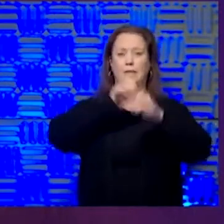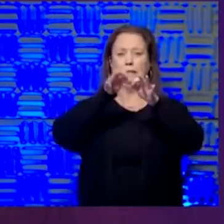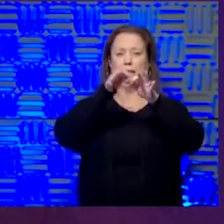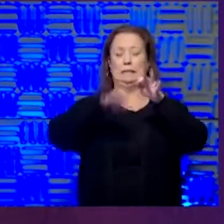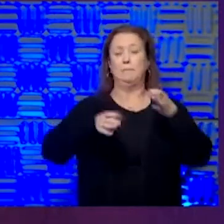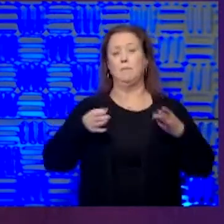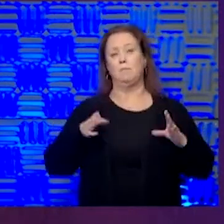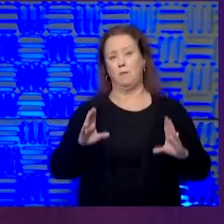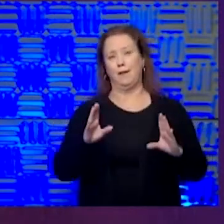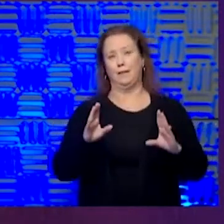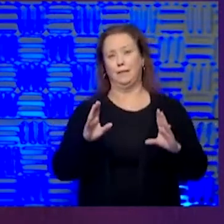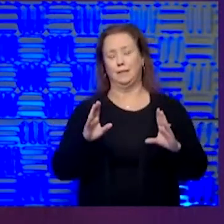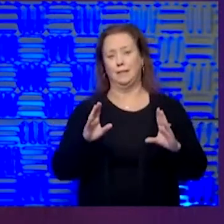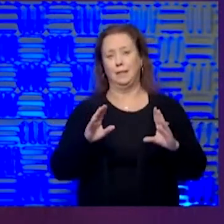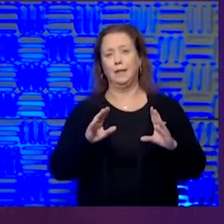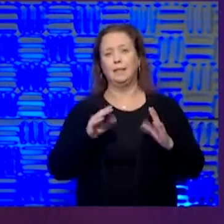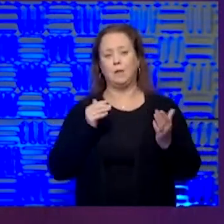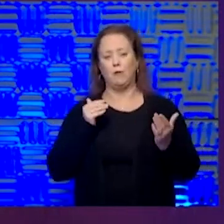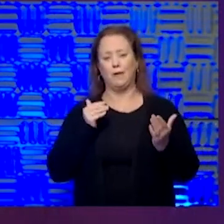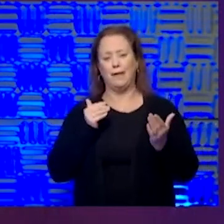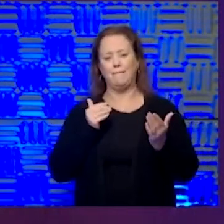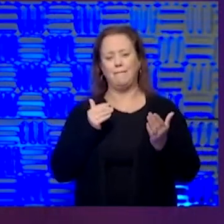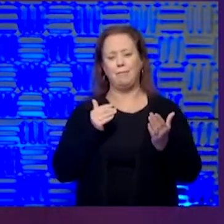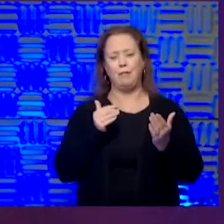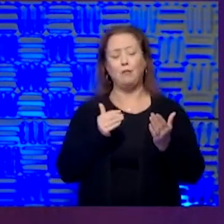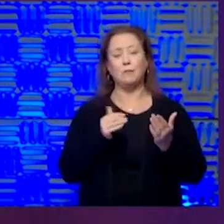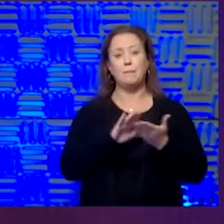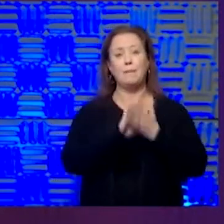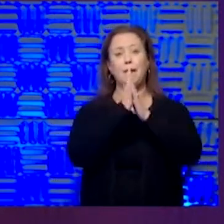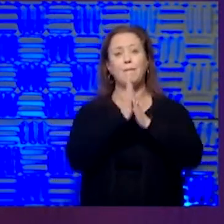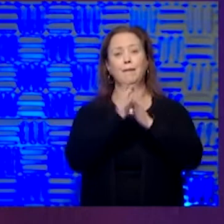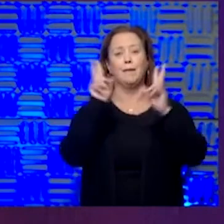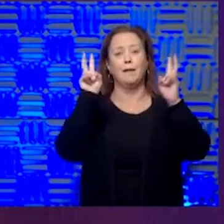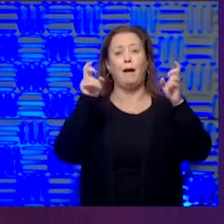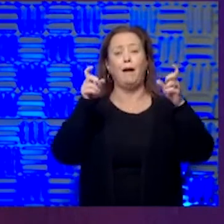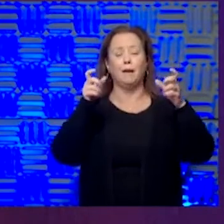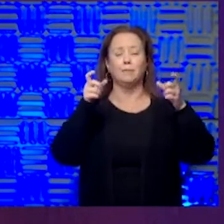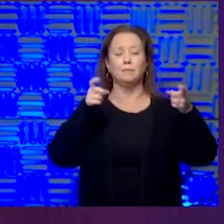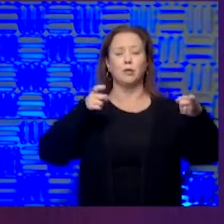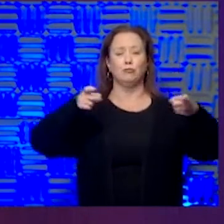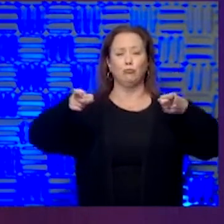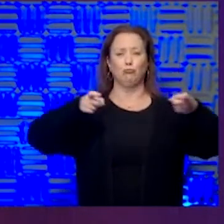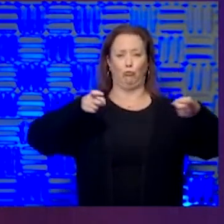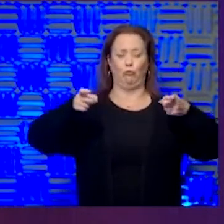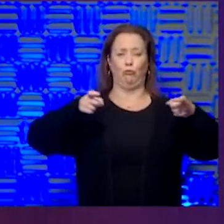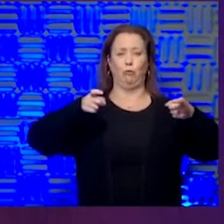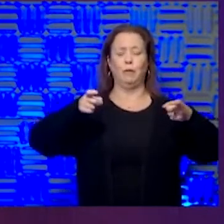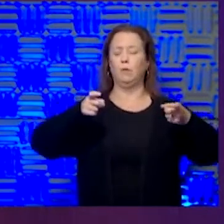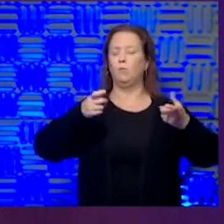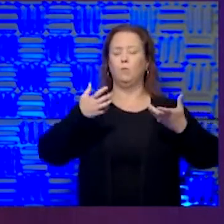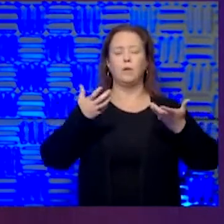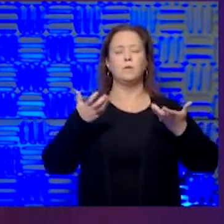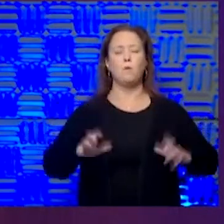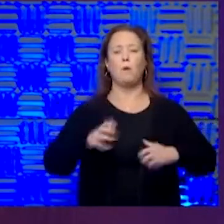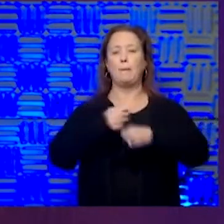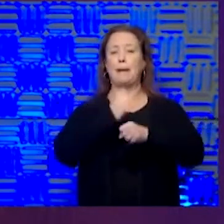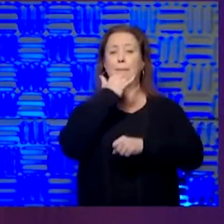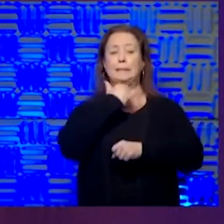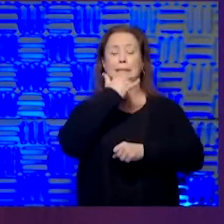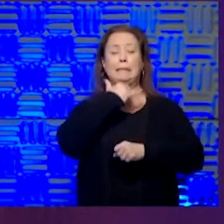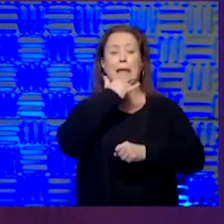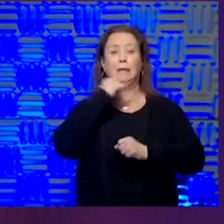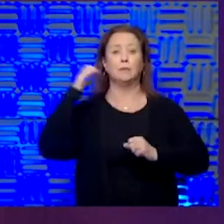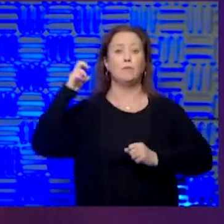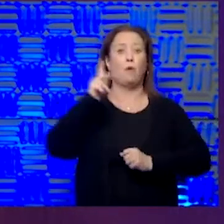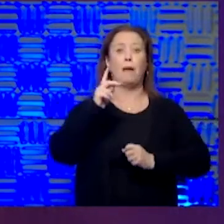that this is getting closer to being under control. And I'm just concerned that the biggest mistake we're going to make as a society is to